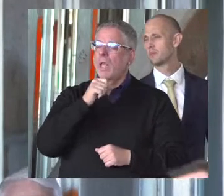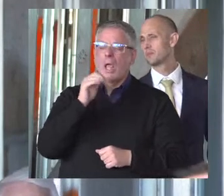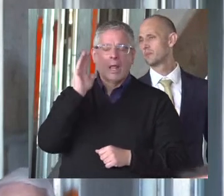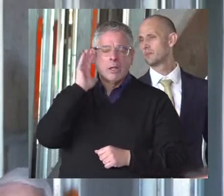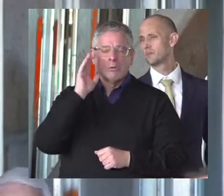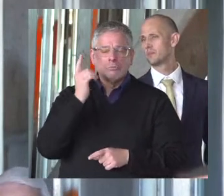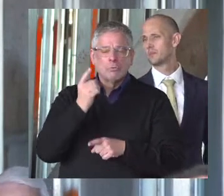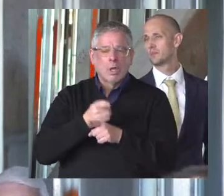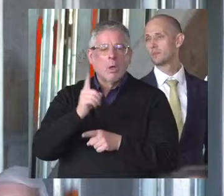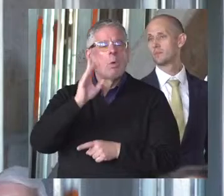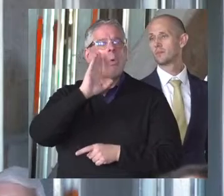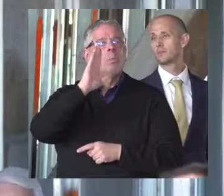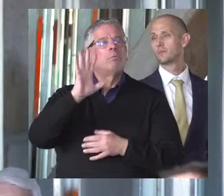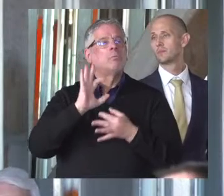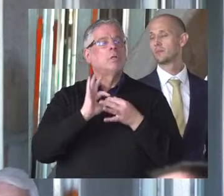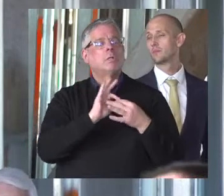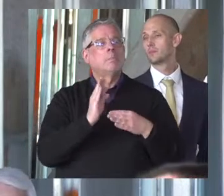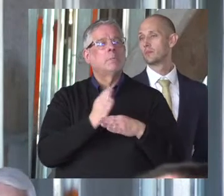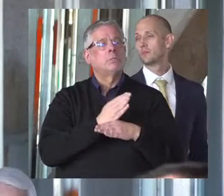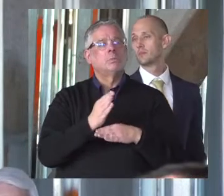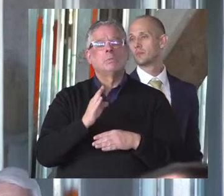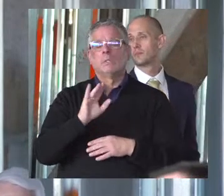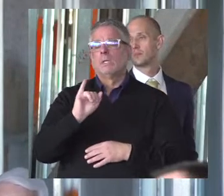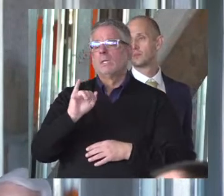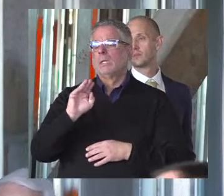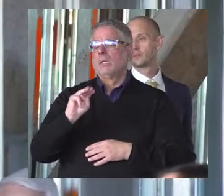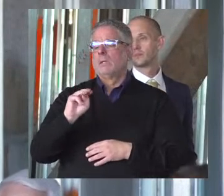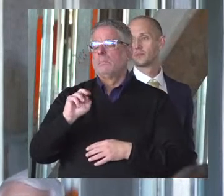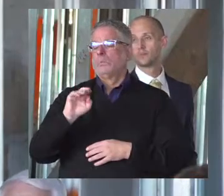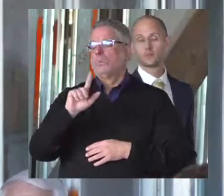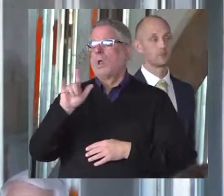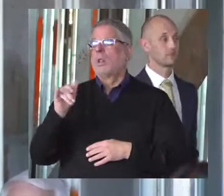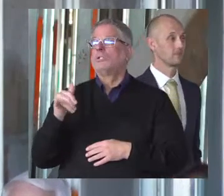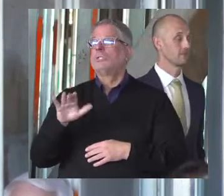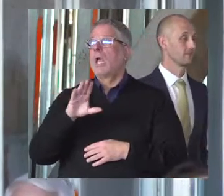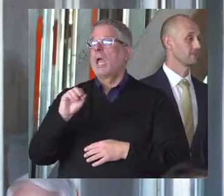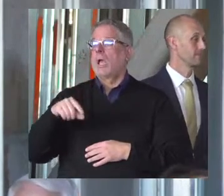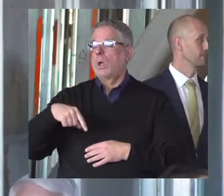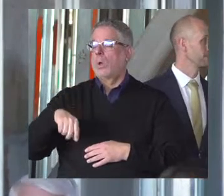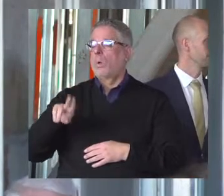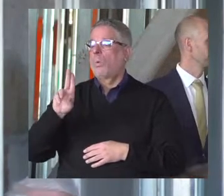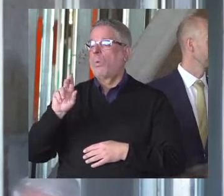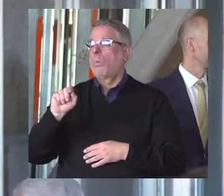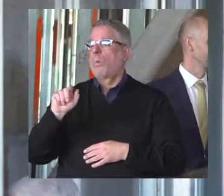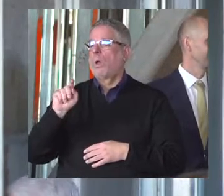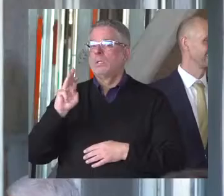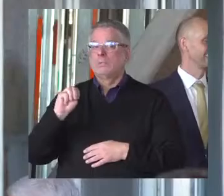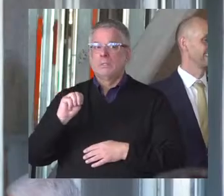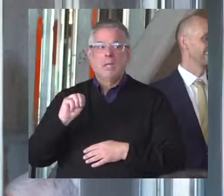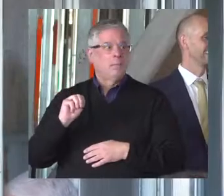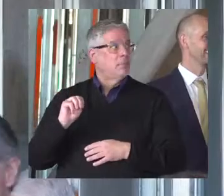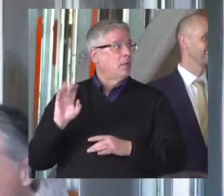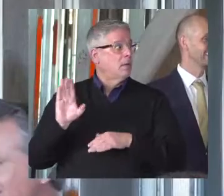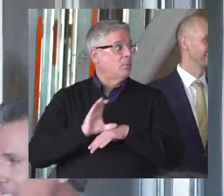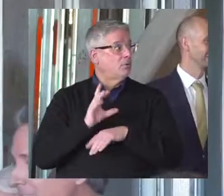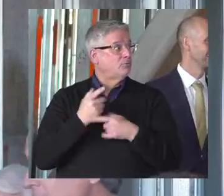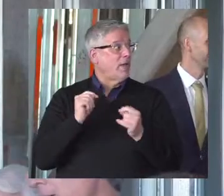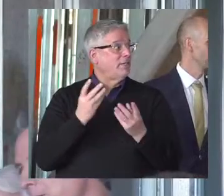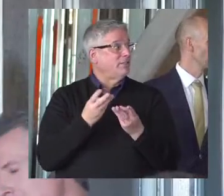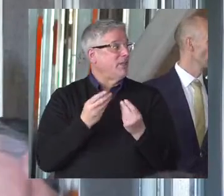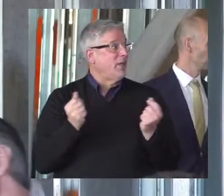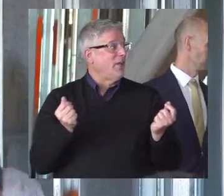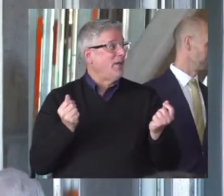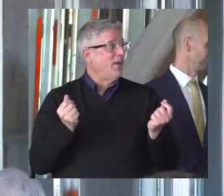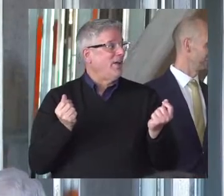it. What is going to be the relationship between immunology and quantum? Will the quantum realm, quantum computing, try to solve some